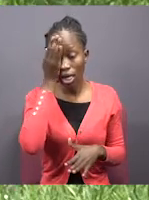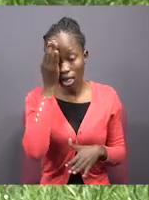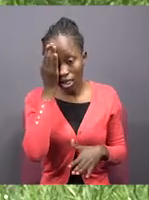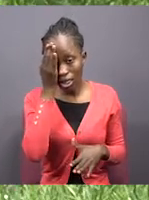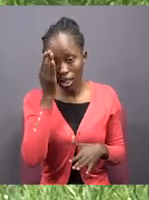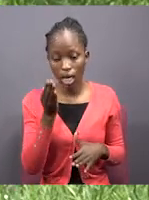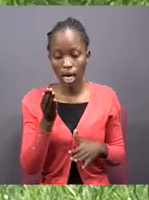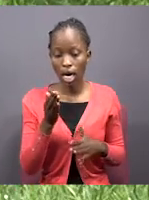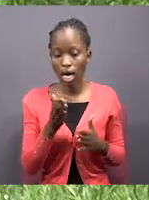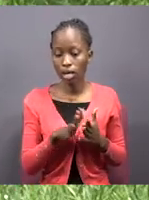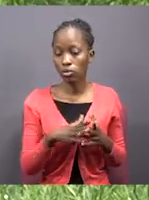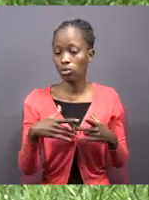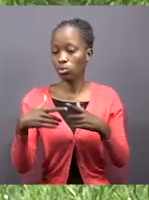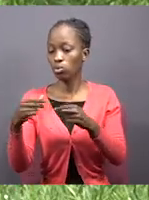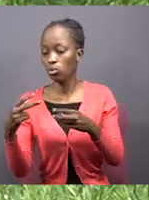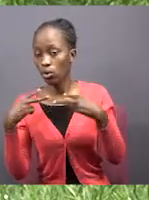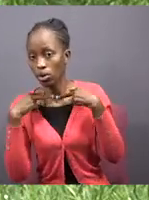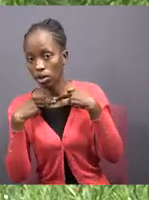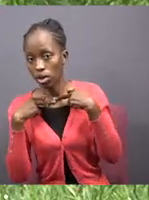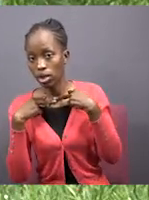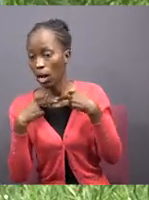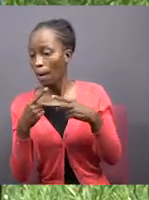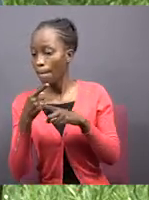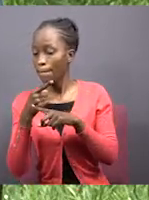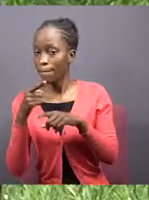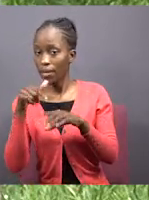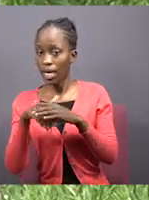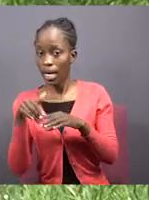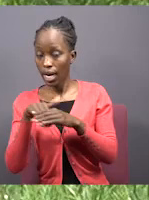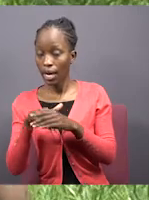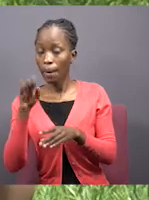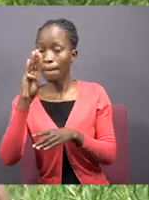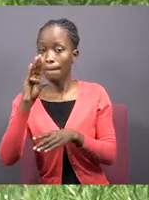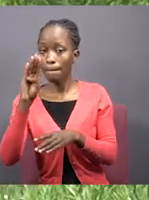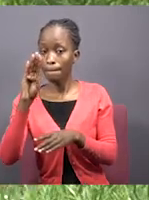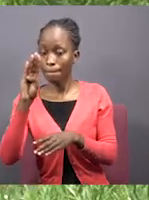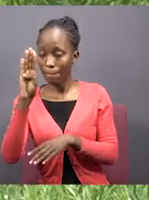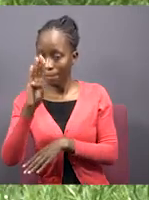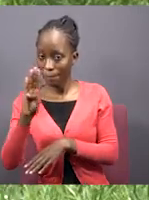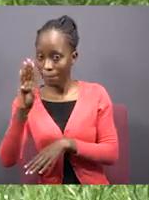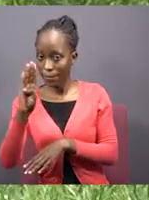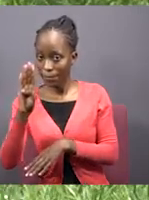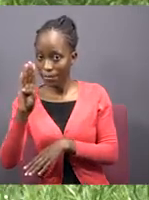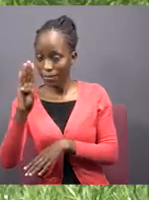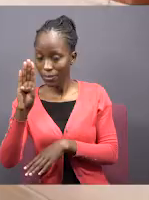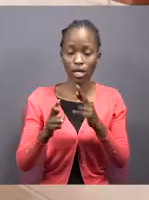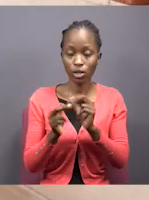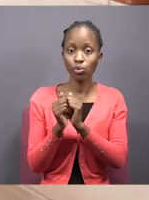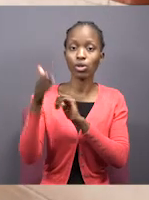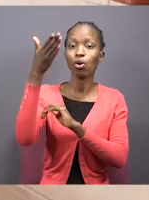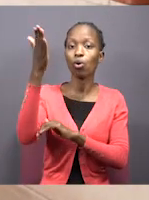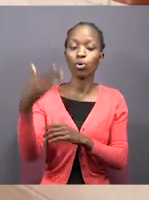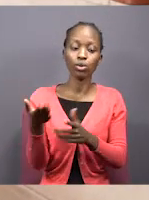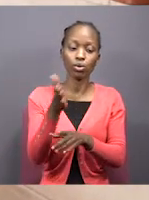captives in Babylon. But God, in his mercies, restored all they had lost.